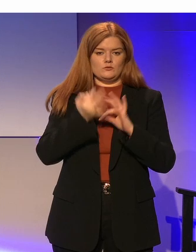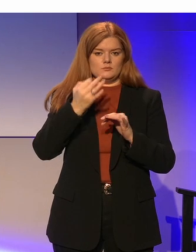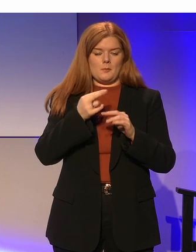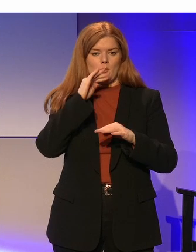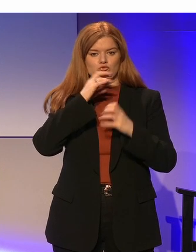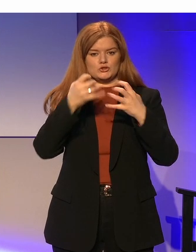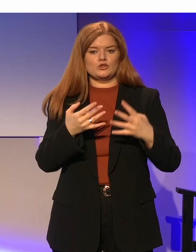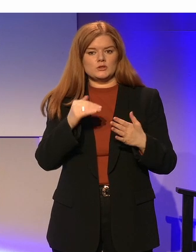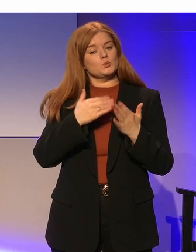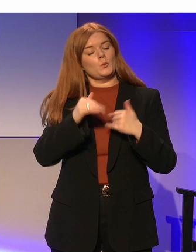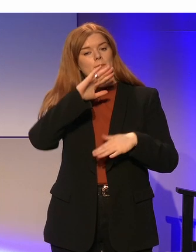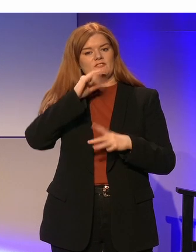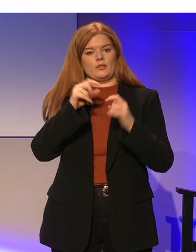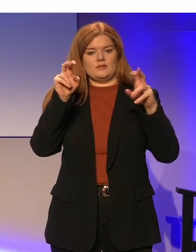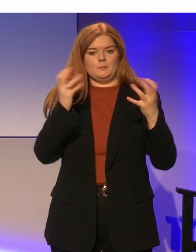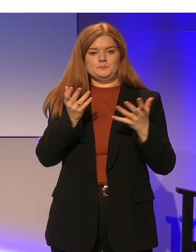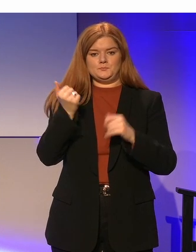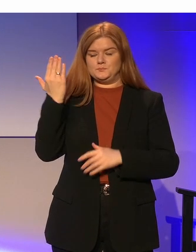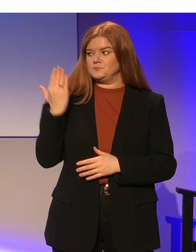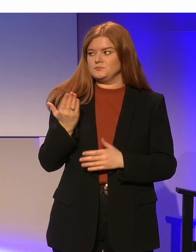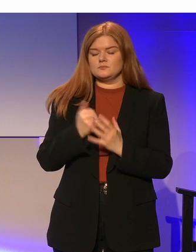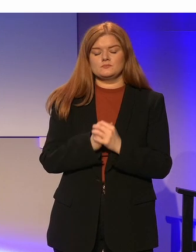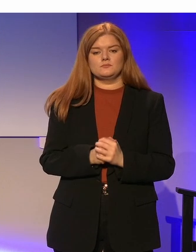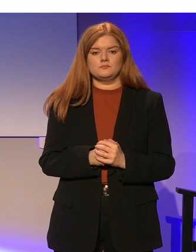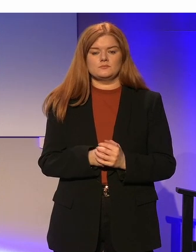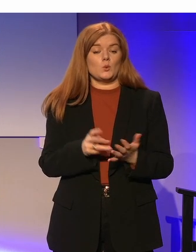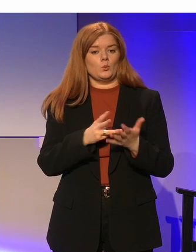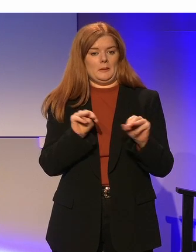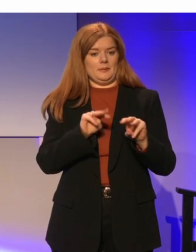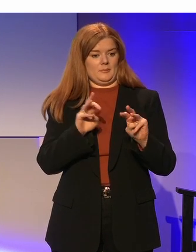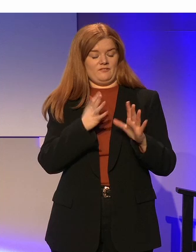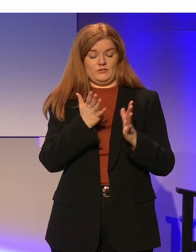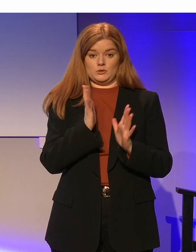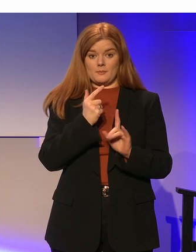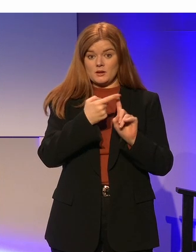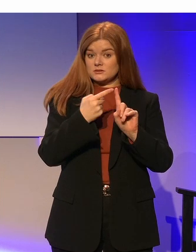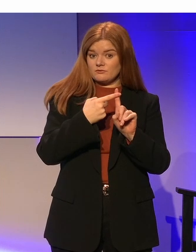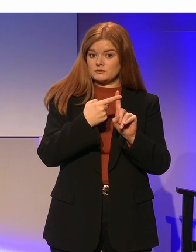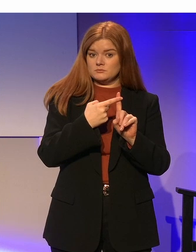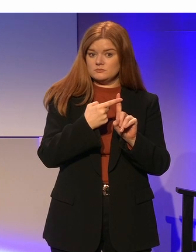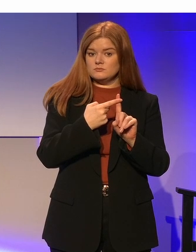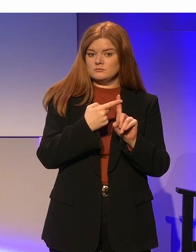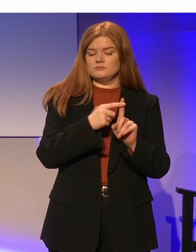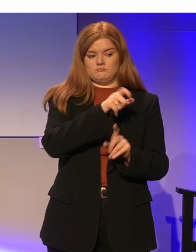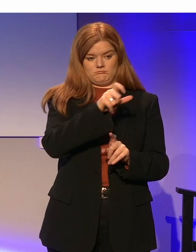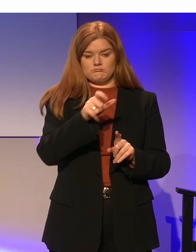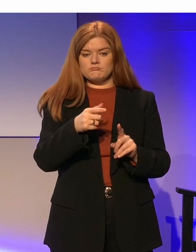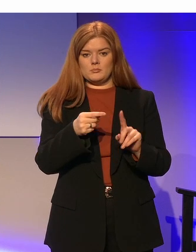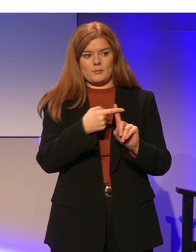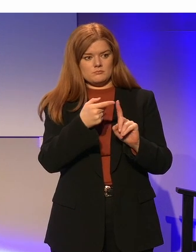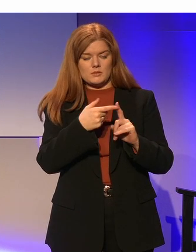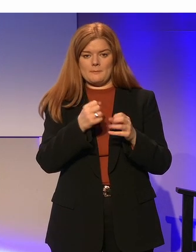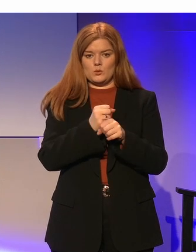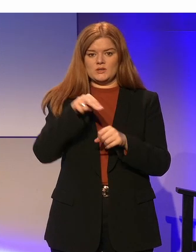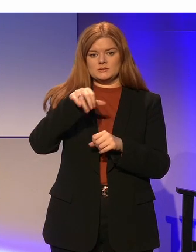this theme is as follows. When participants were being positive about